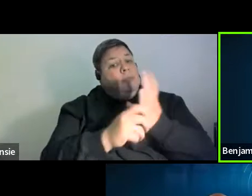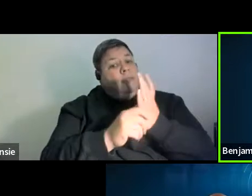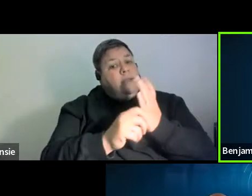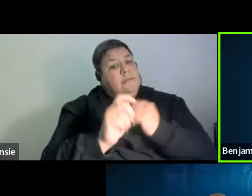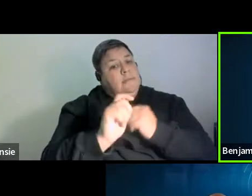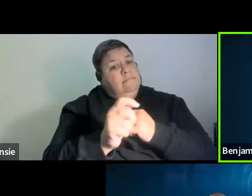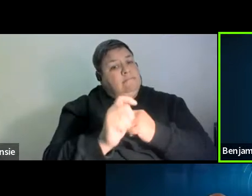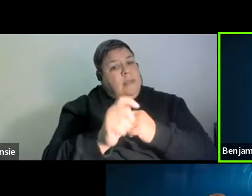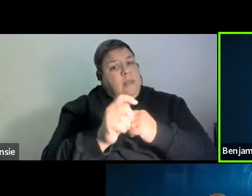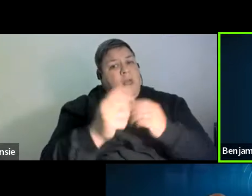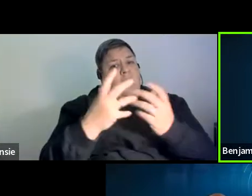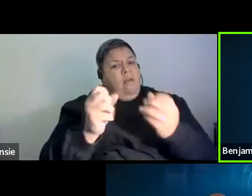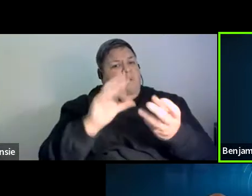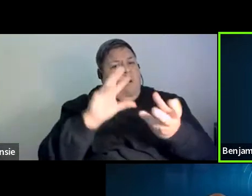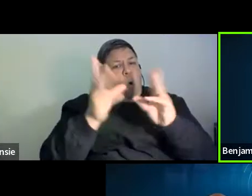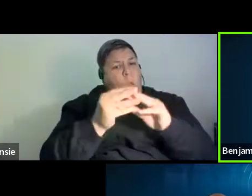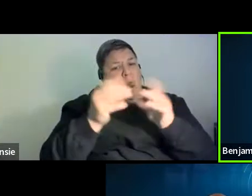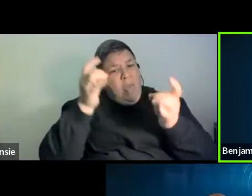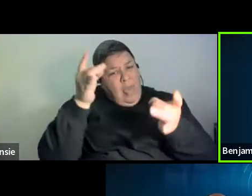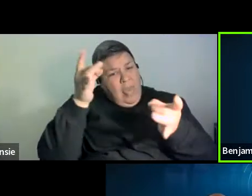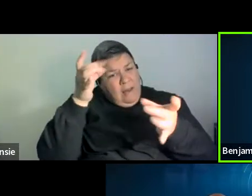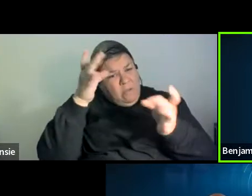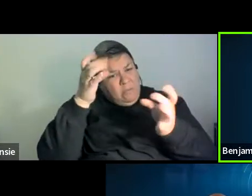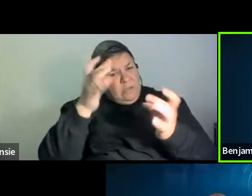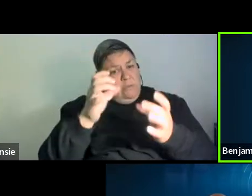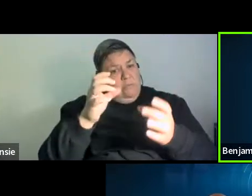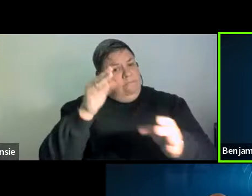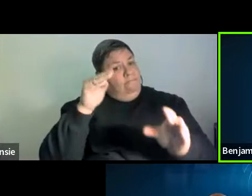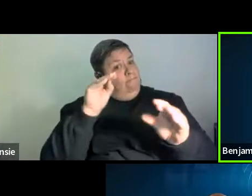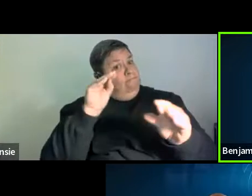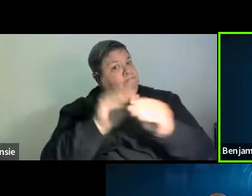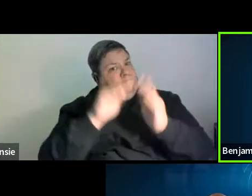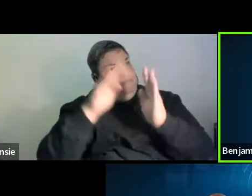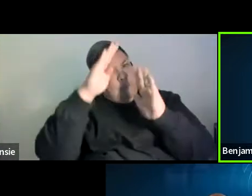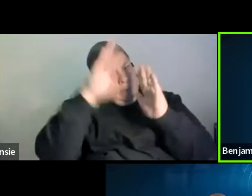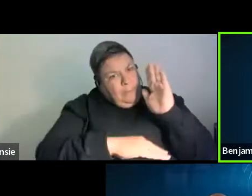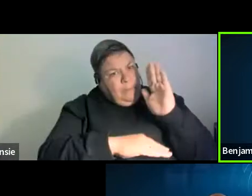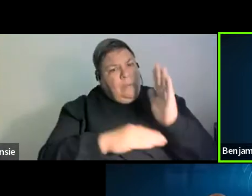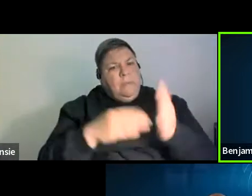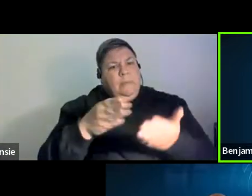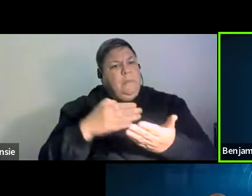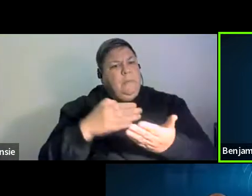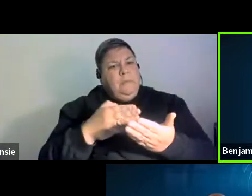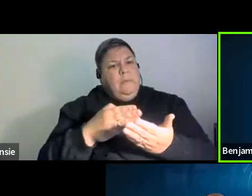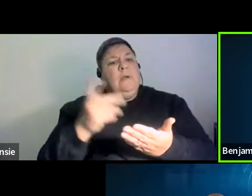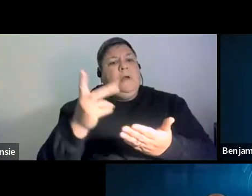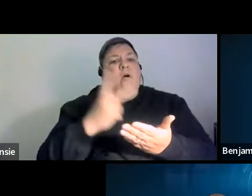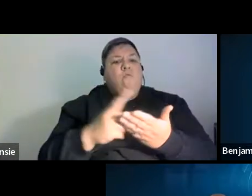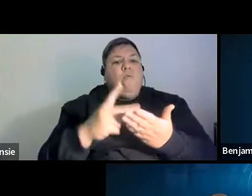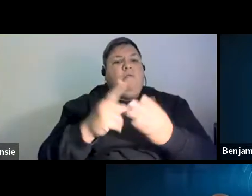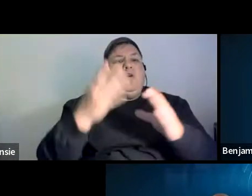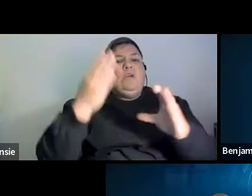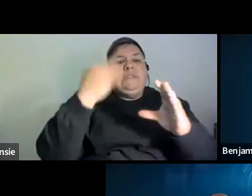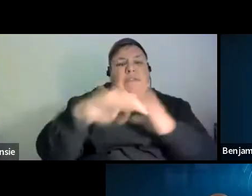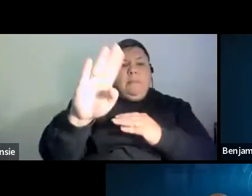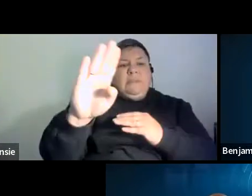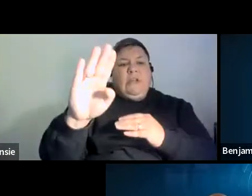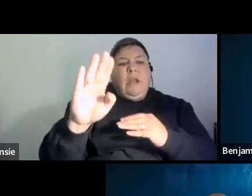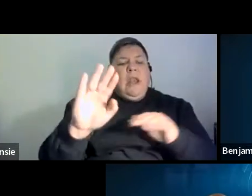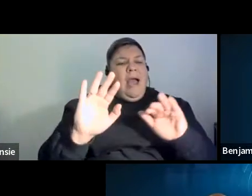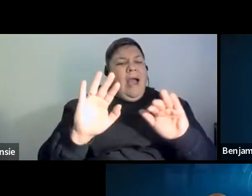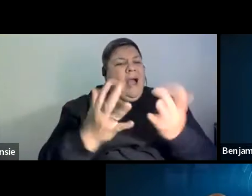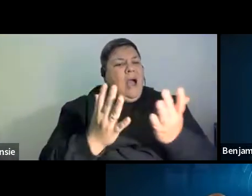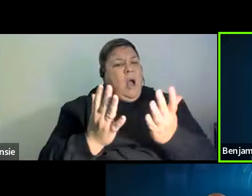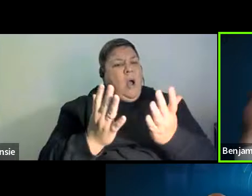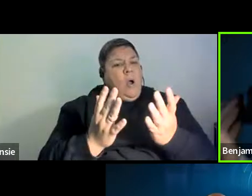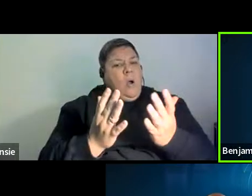always have all the information at once, and it's therefore difficult to have it ready for submission. I would imagine in that case,